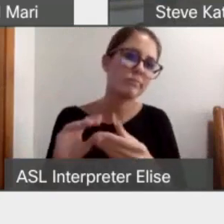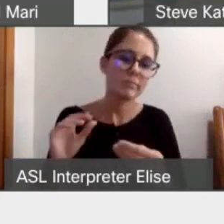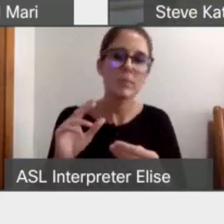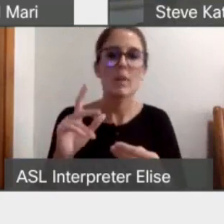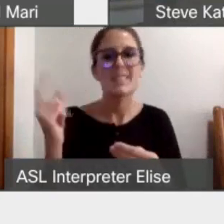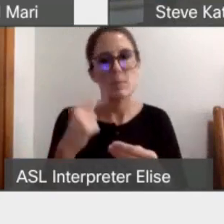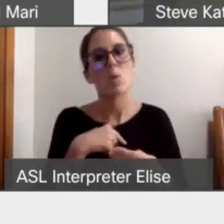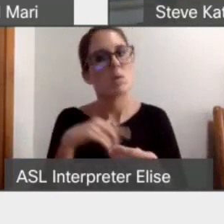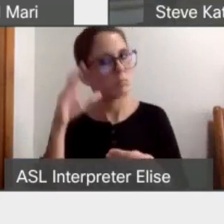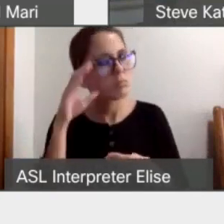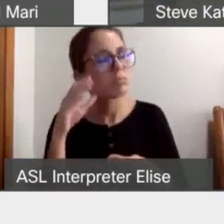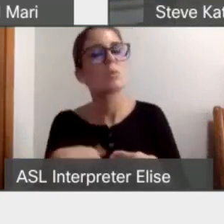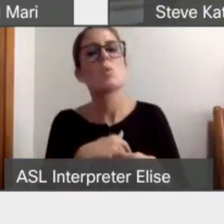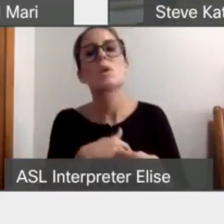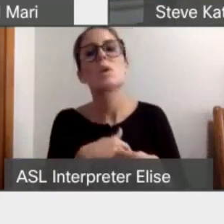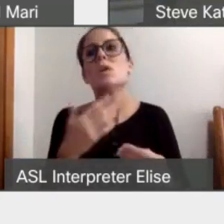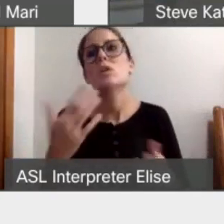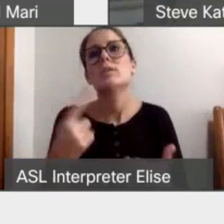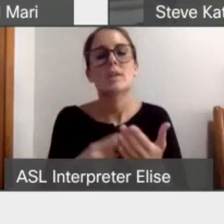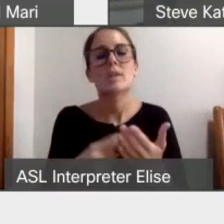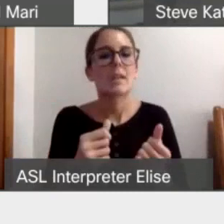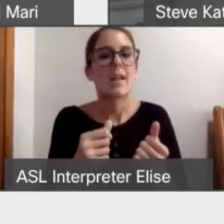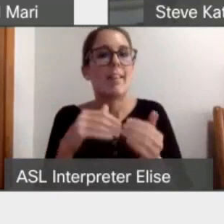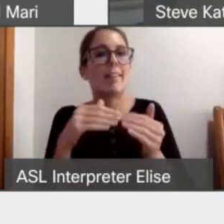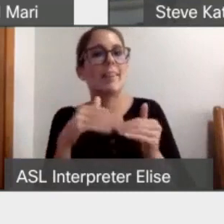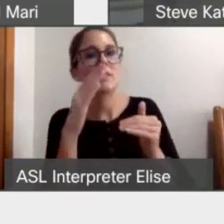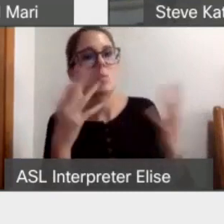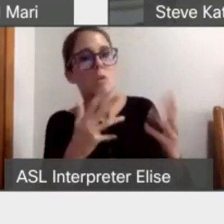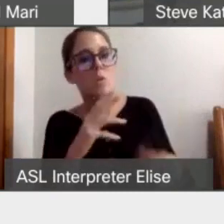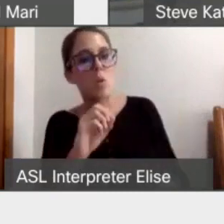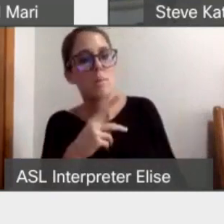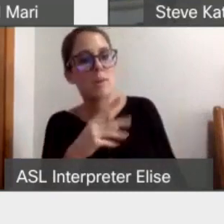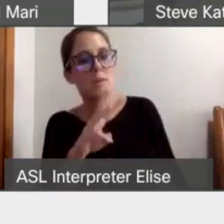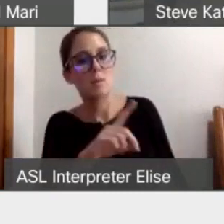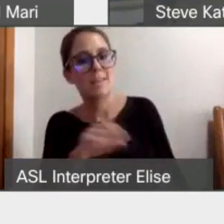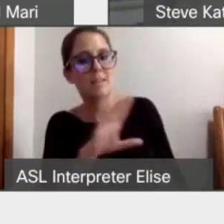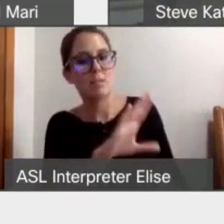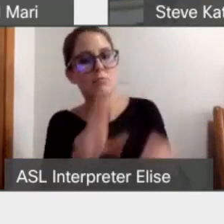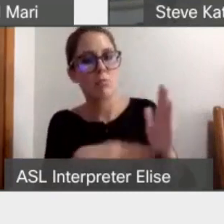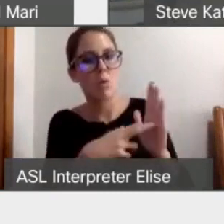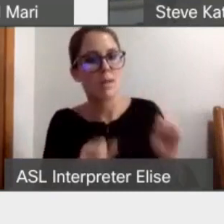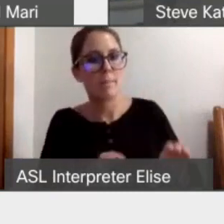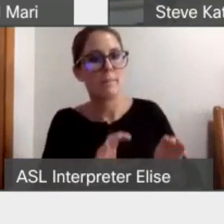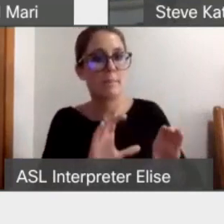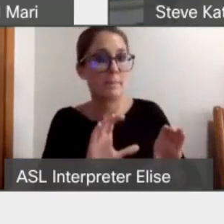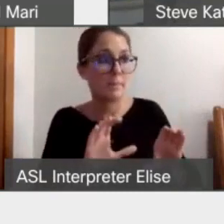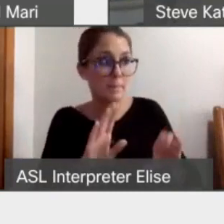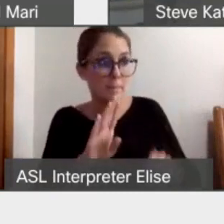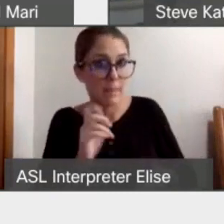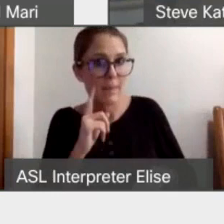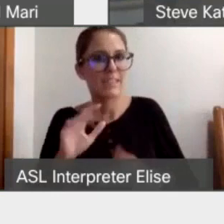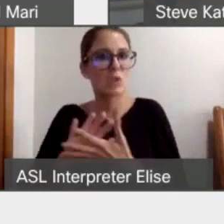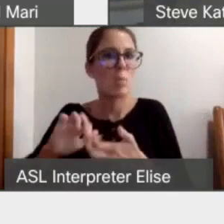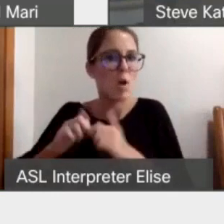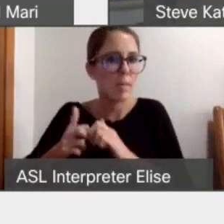we are, you know, discussing at least what, you know, OPWDD's role can be, given that it is a, you know, it's a school issue,